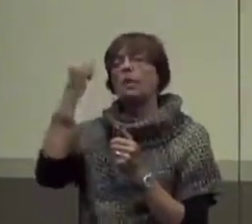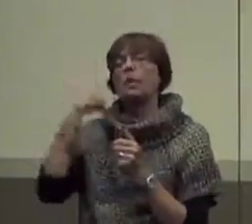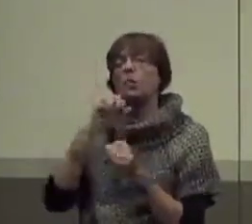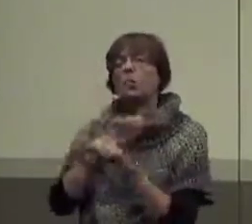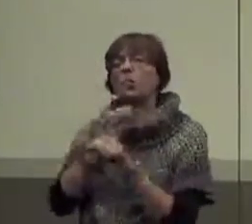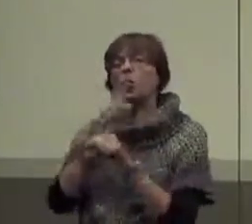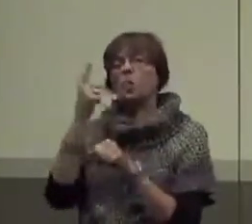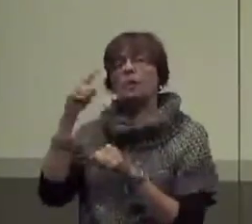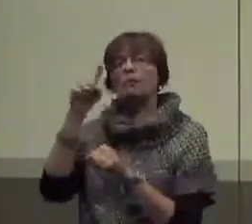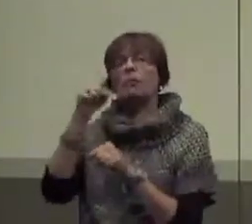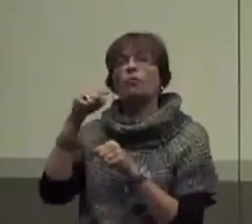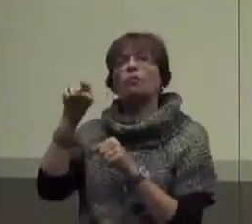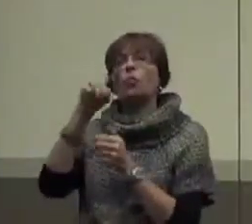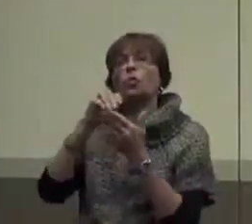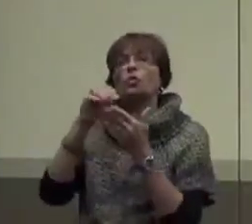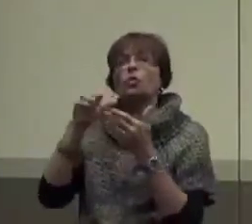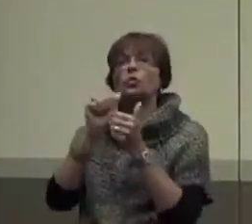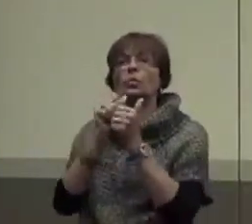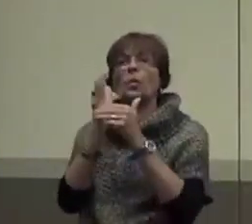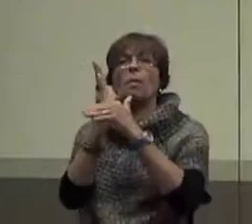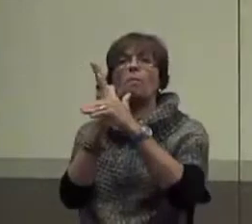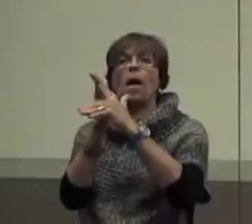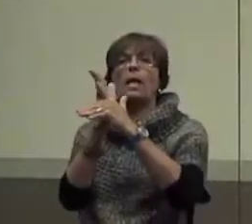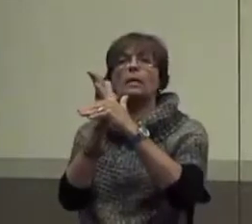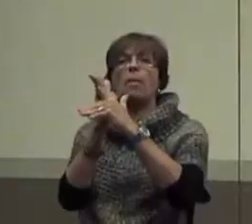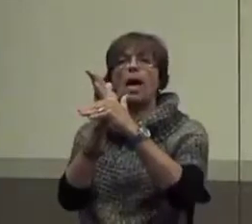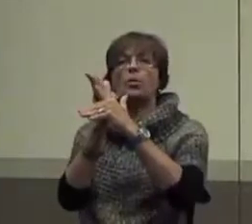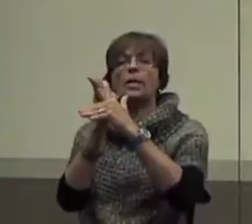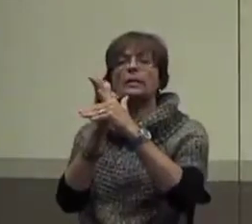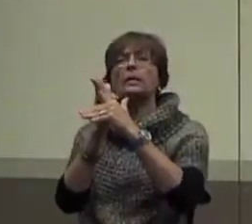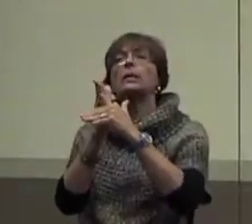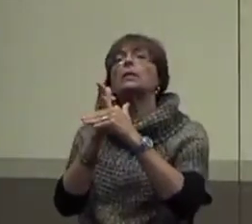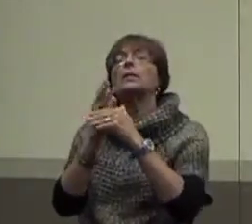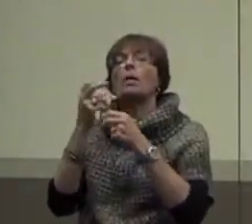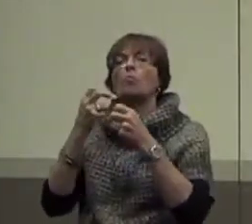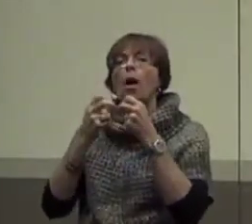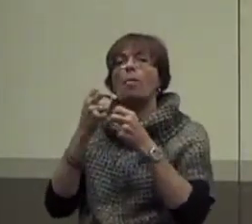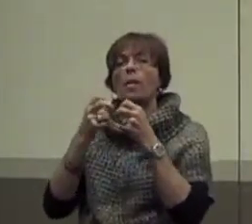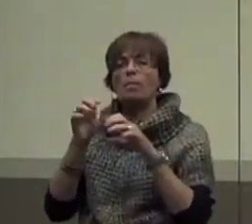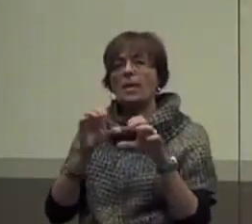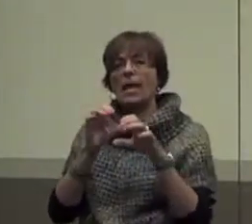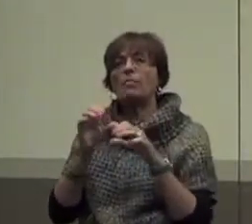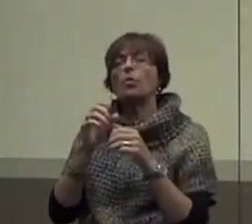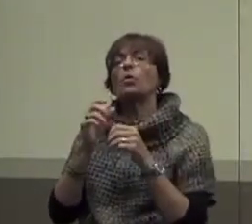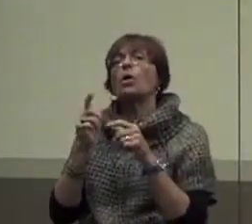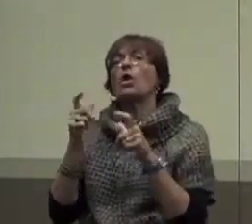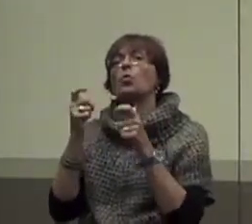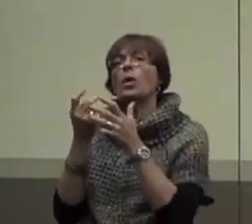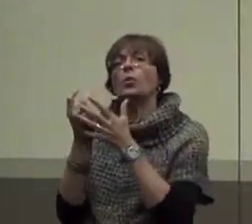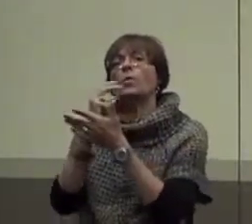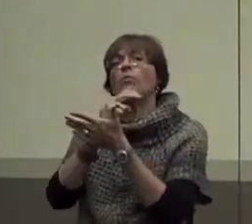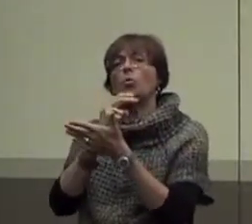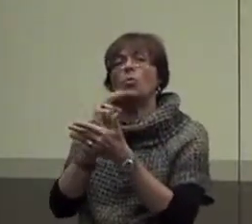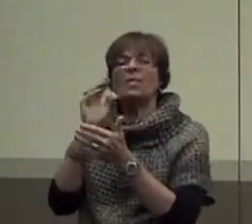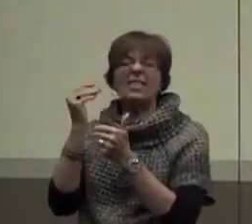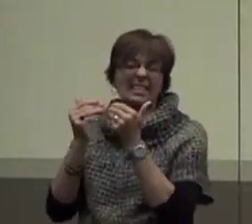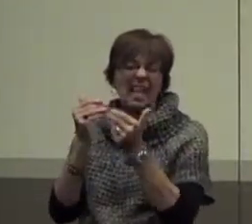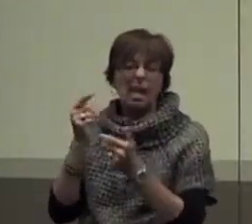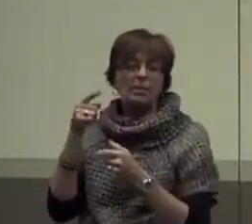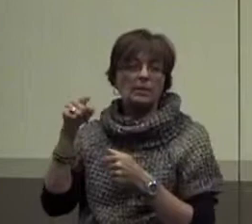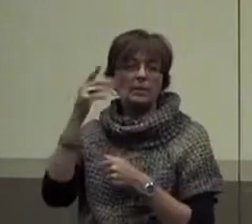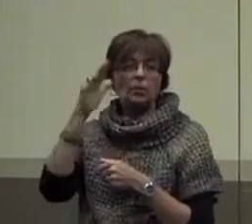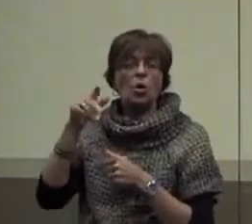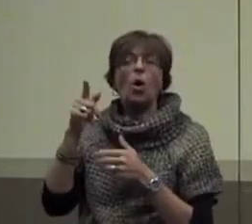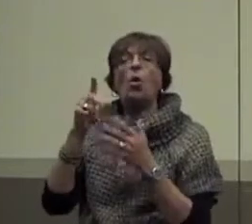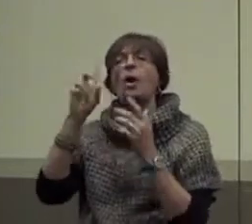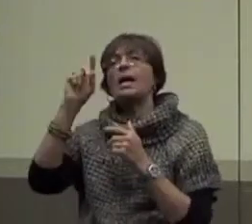working for students with mild to moderate problem behavior. We do a quick review of what are the steps in the FBA, and you guys know this, right?